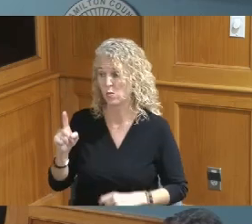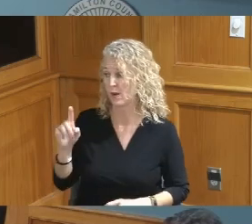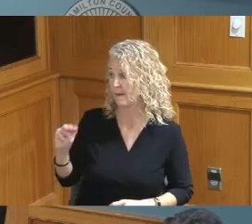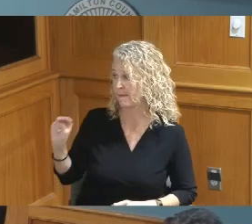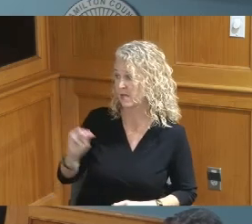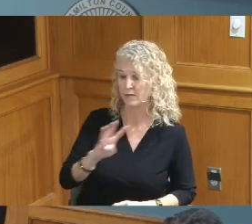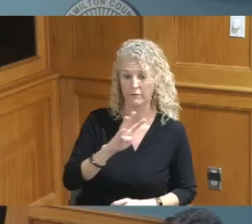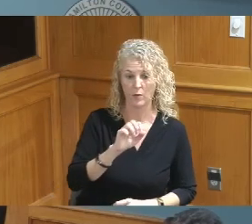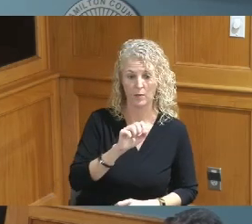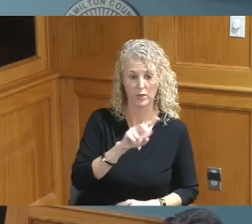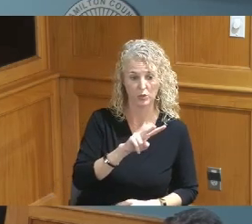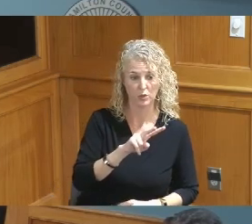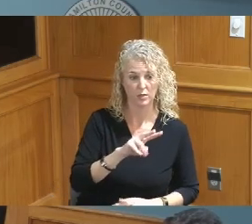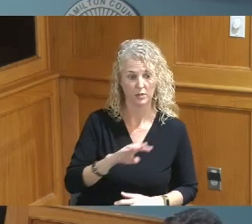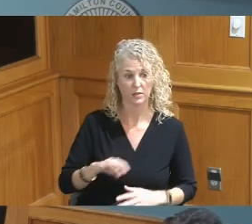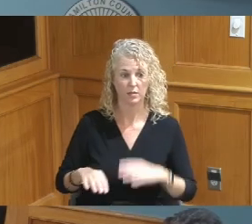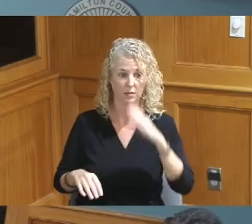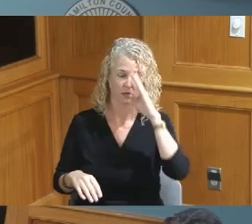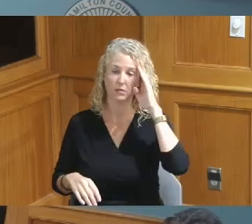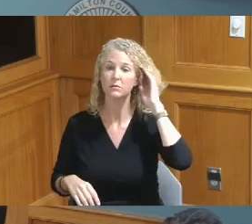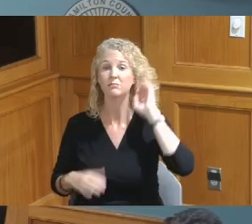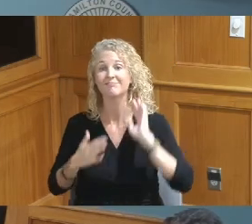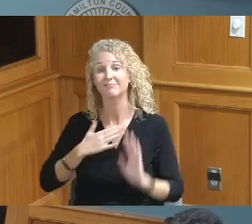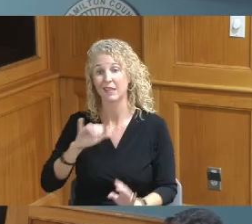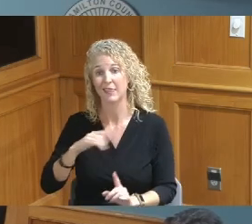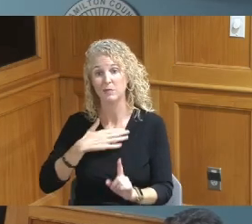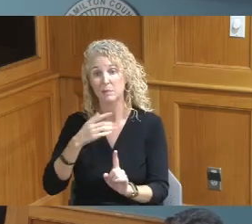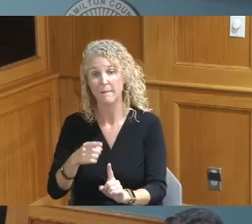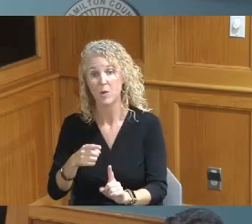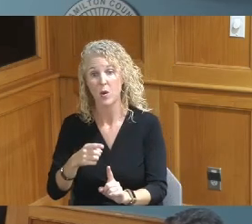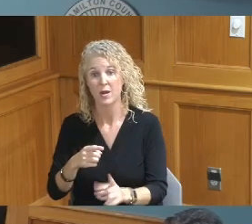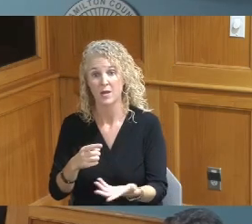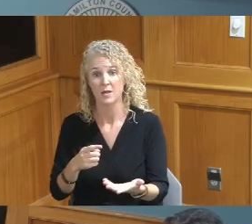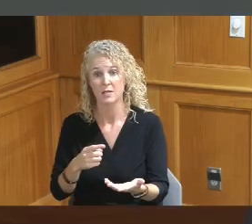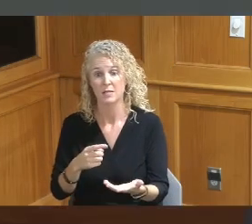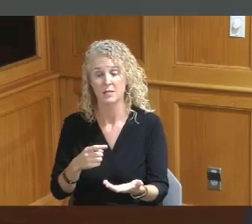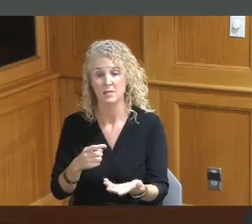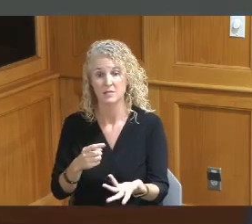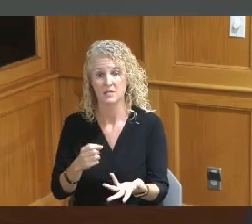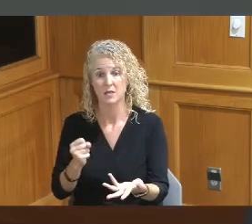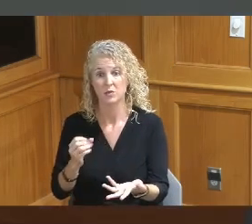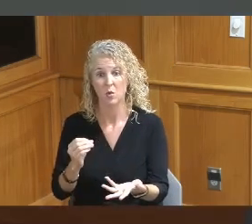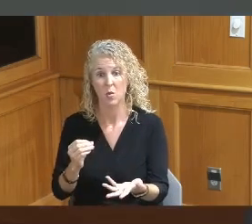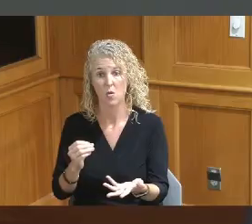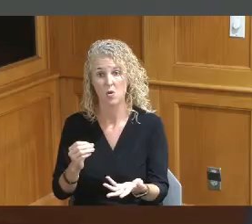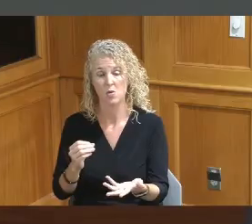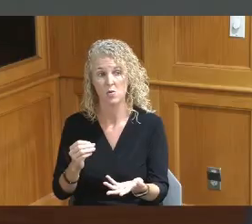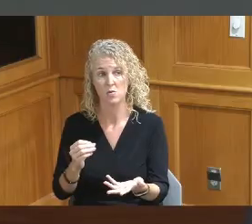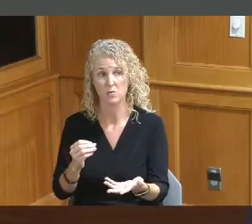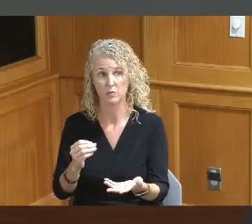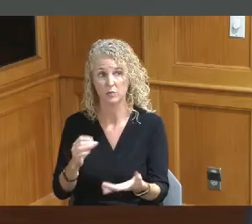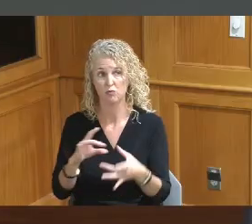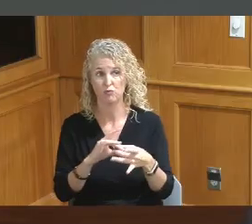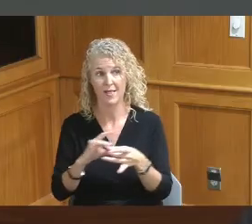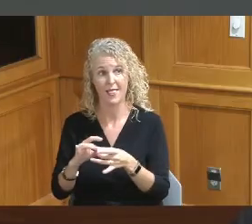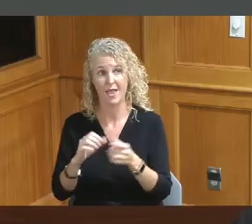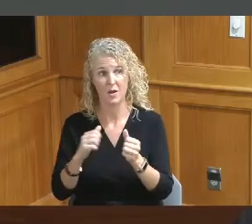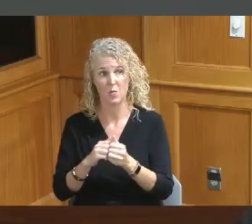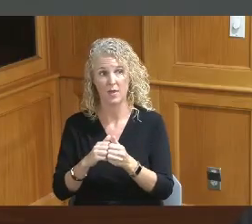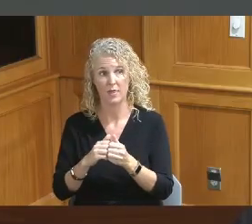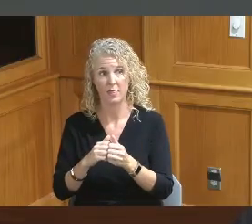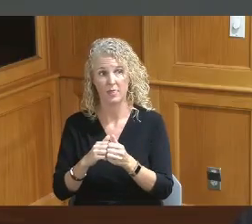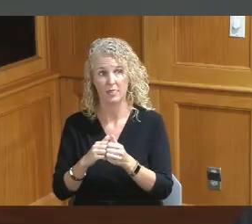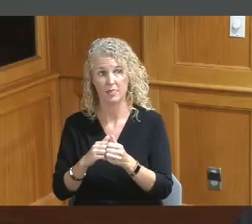So we'll just put it all together and make it happen. Right. That was kind of that was my point. And so, but as it relates though